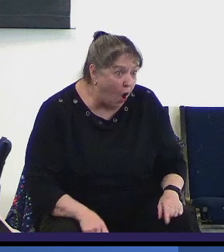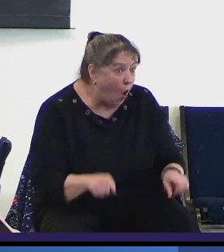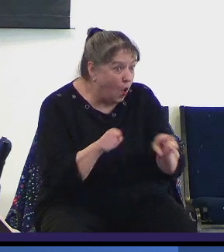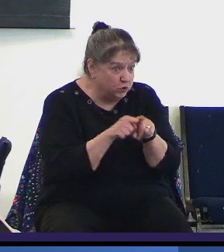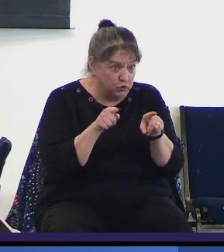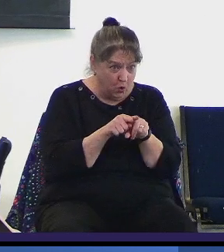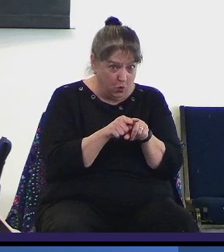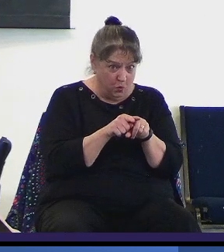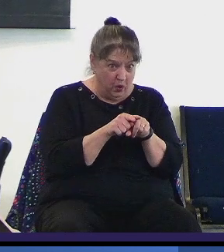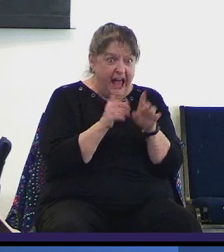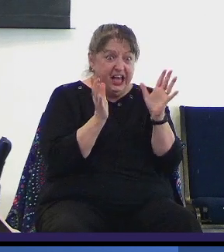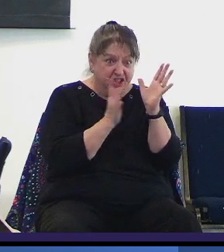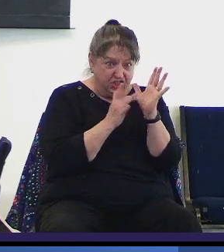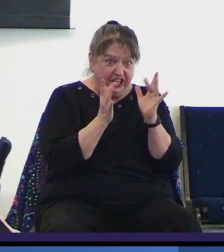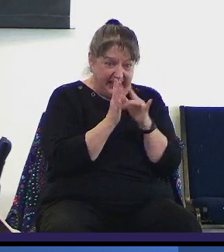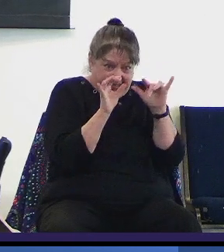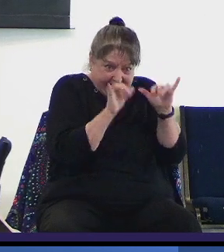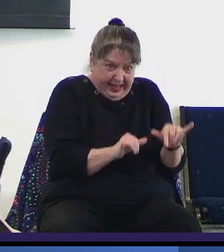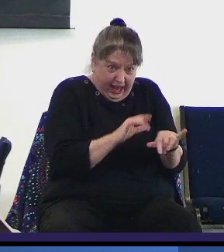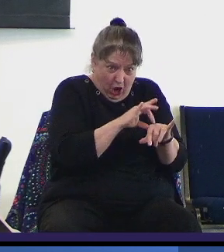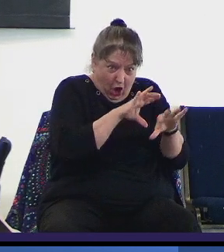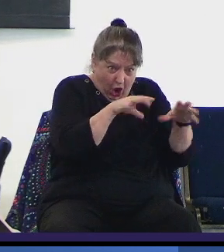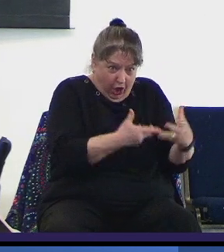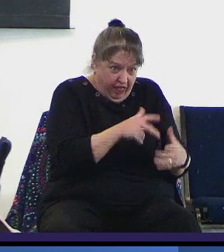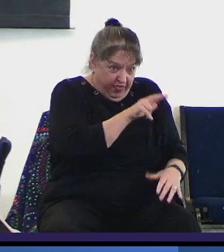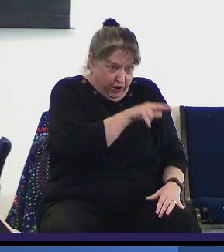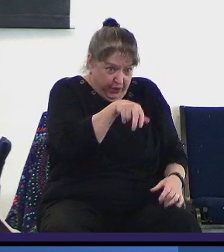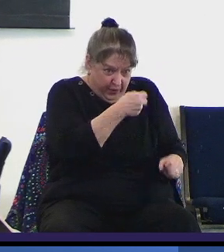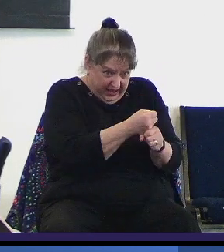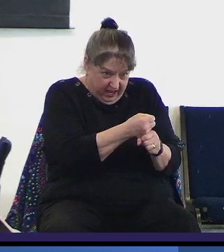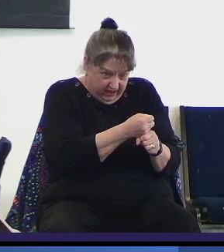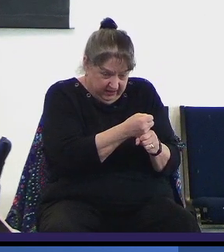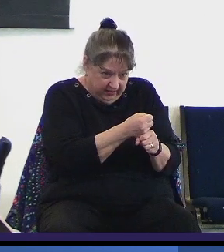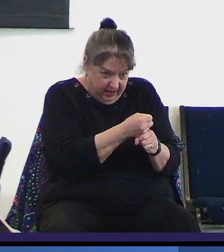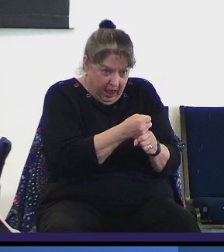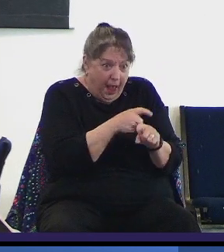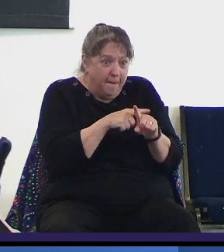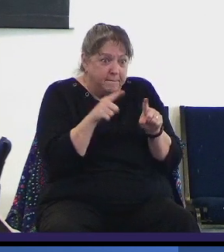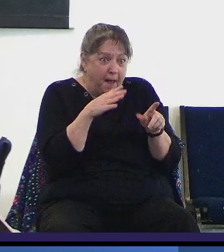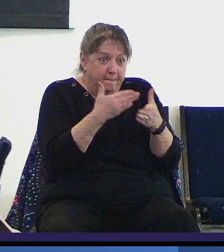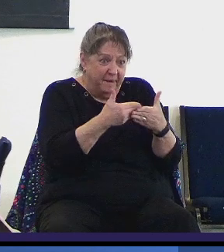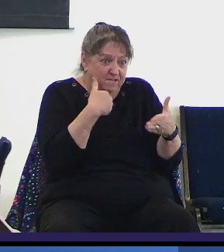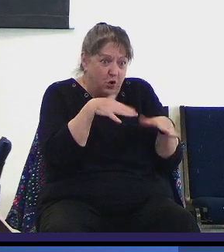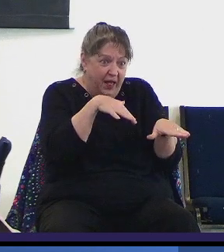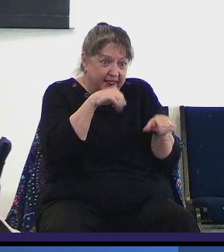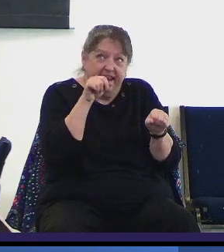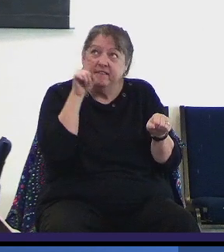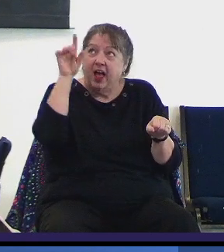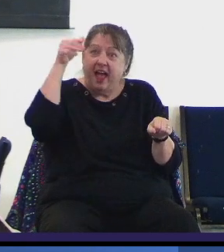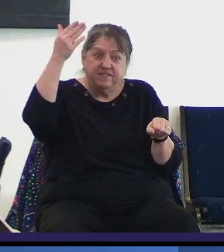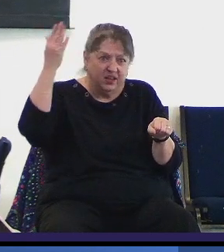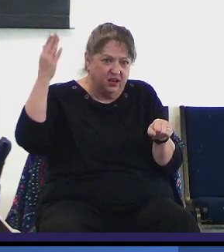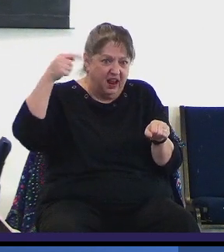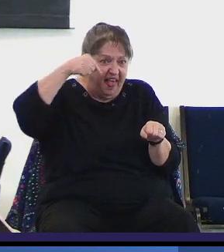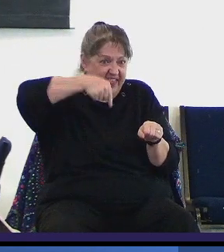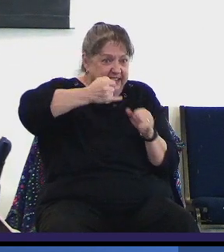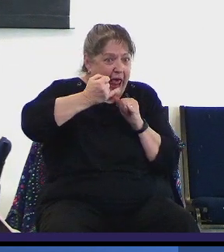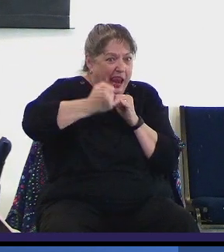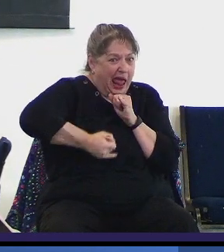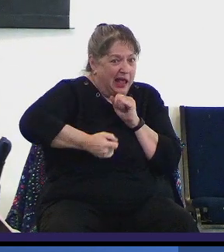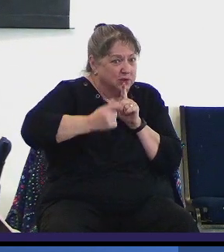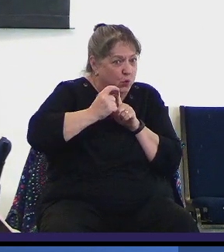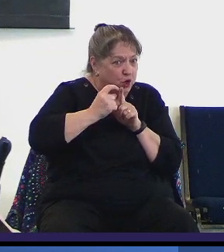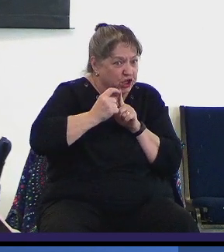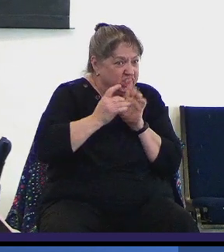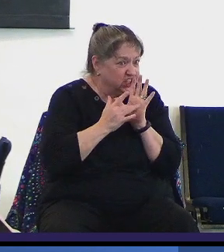commandment or the last mission that he leaves for us in the Gospel of Matthew. It is also known as the Great Commission. Very powerful